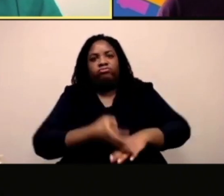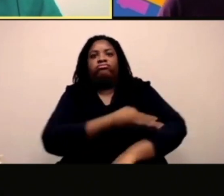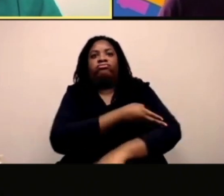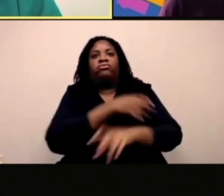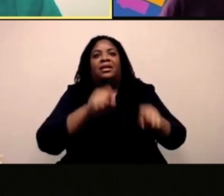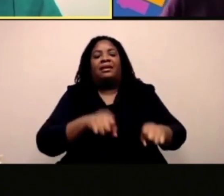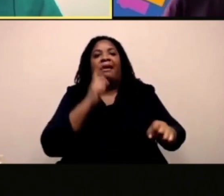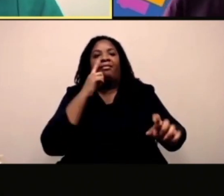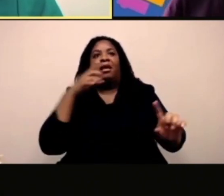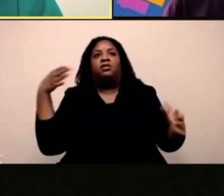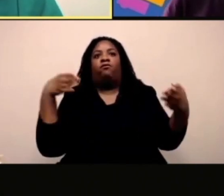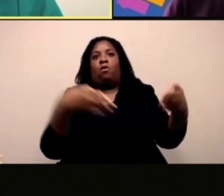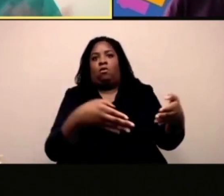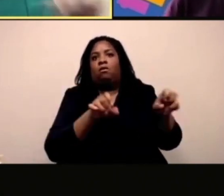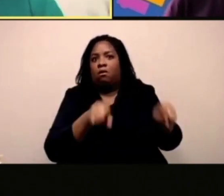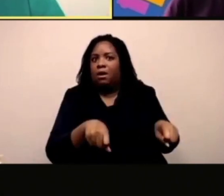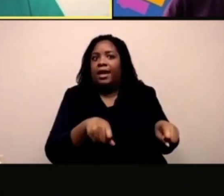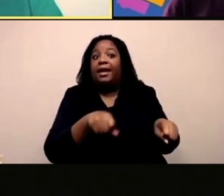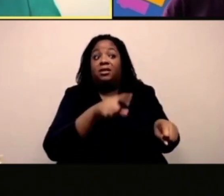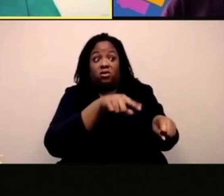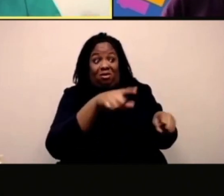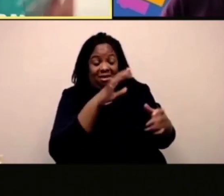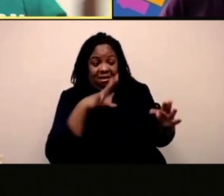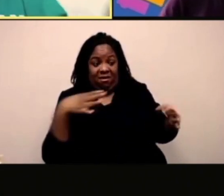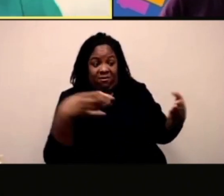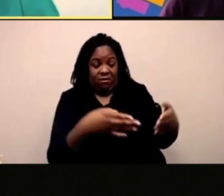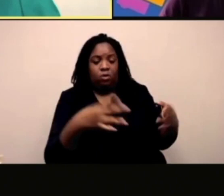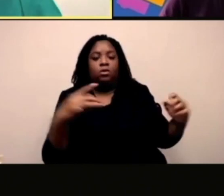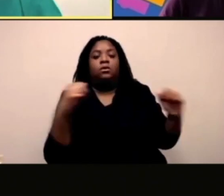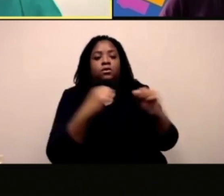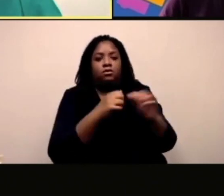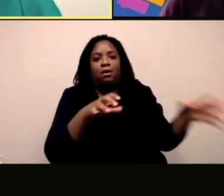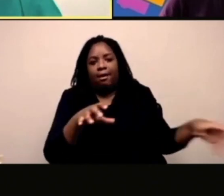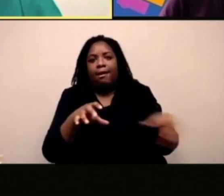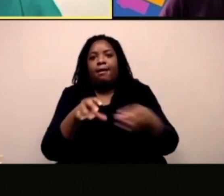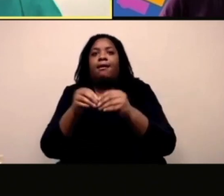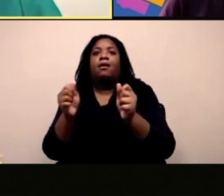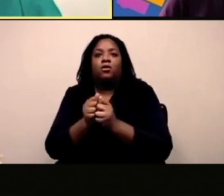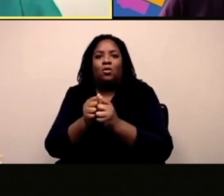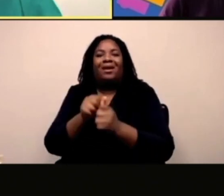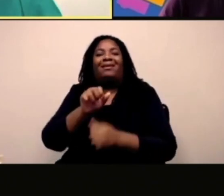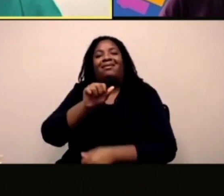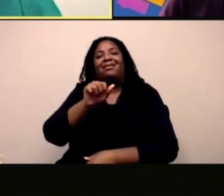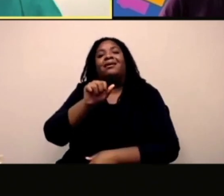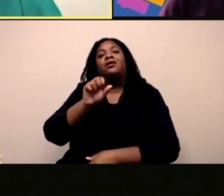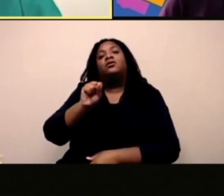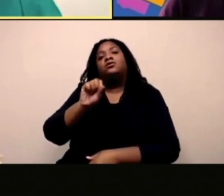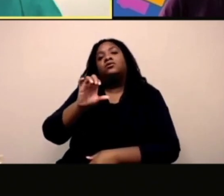of others. So when you combine that with the versatility of Scratch,